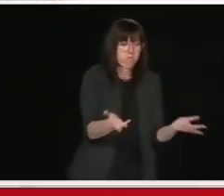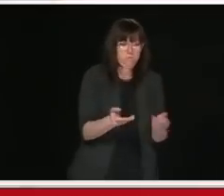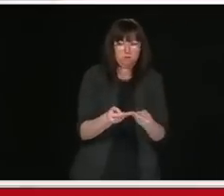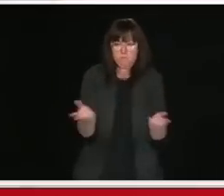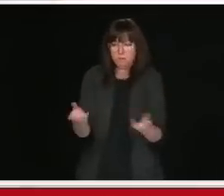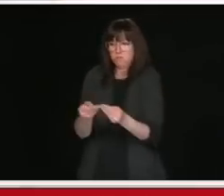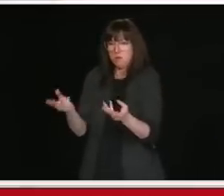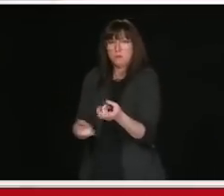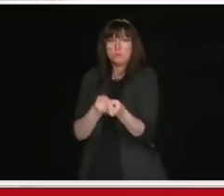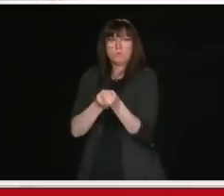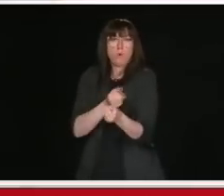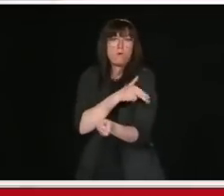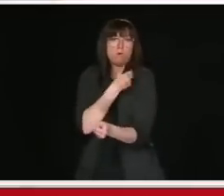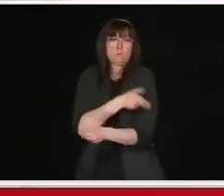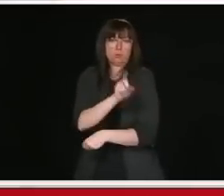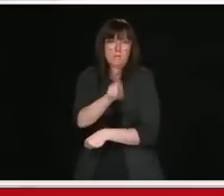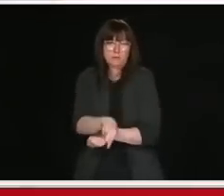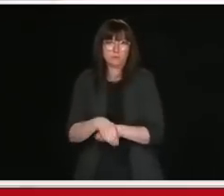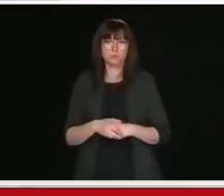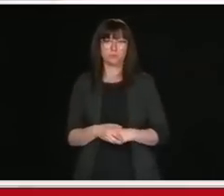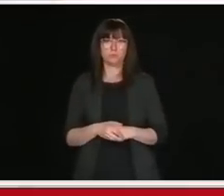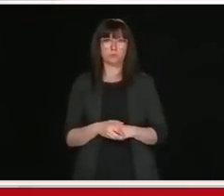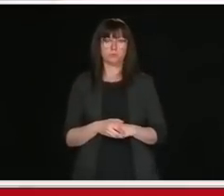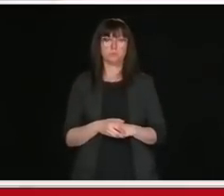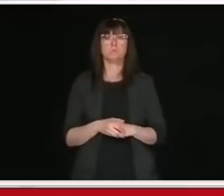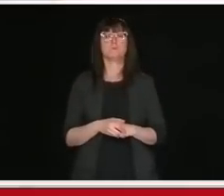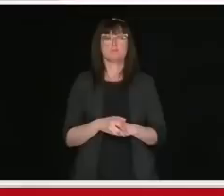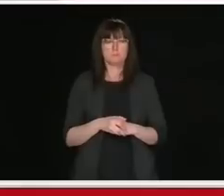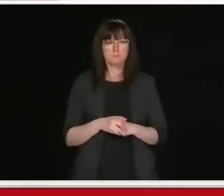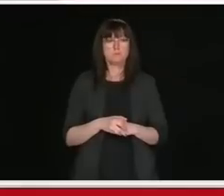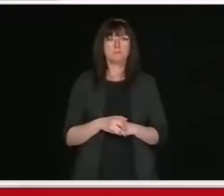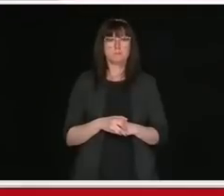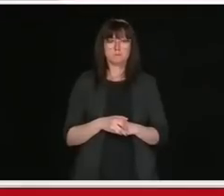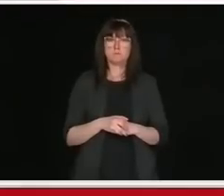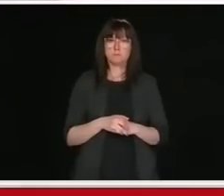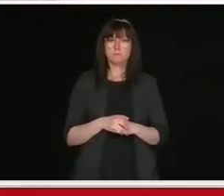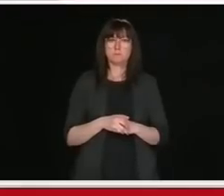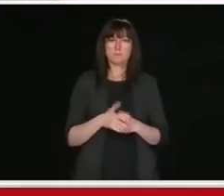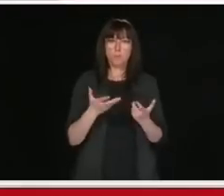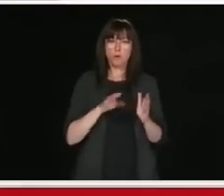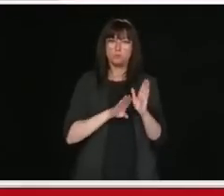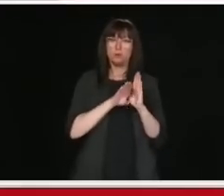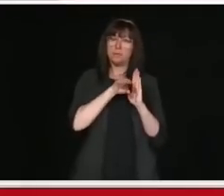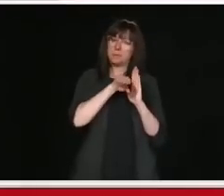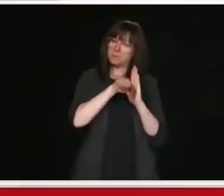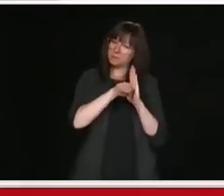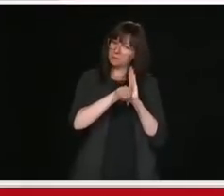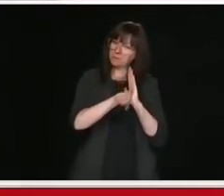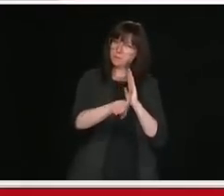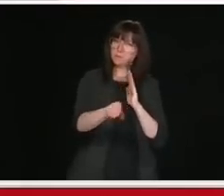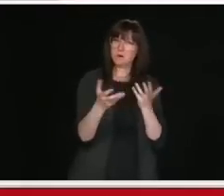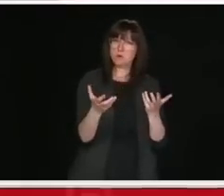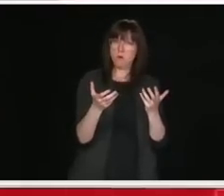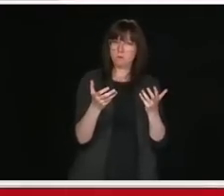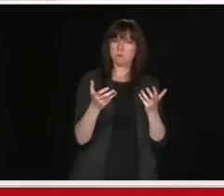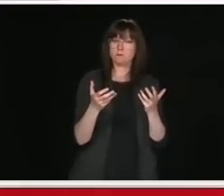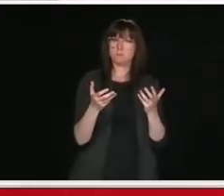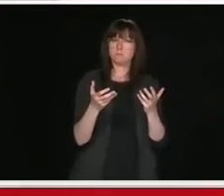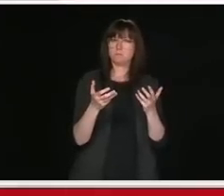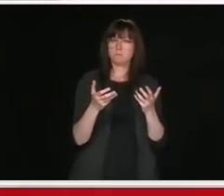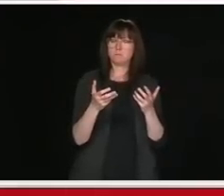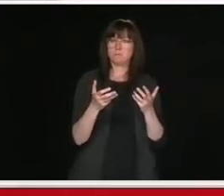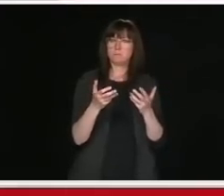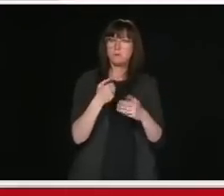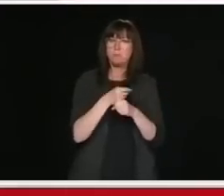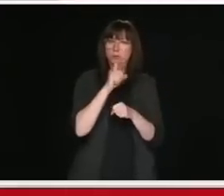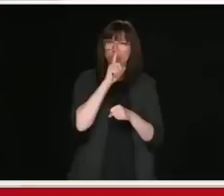curve as flat as possible in order to make sure that we do not